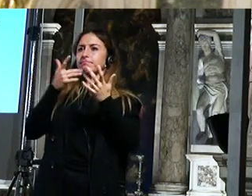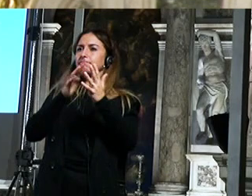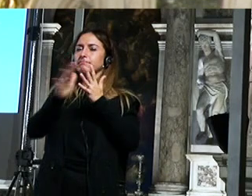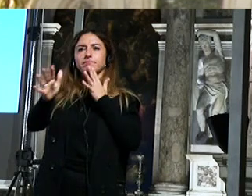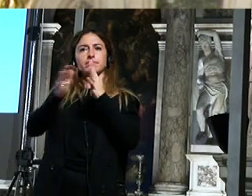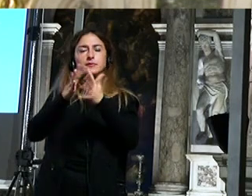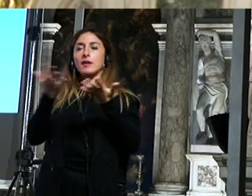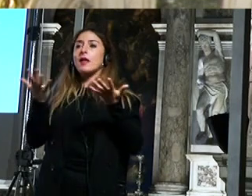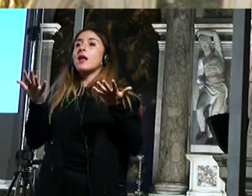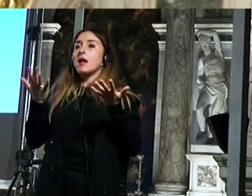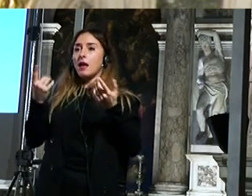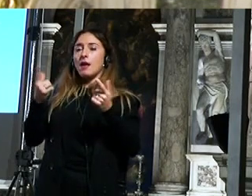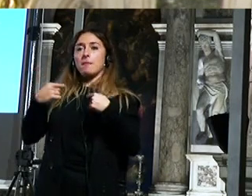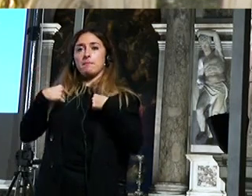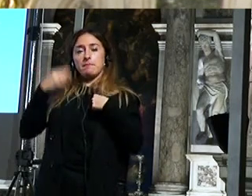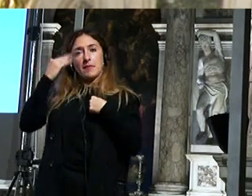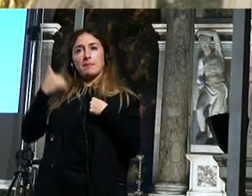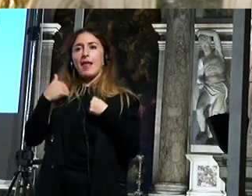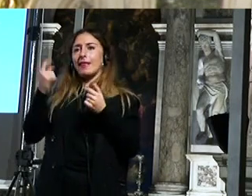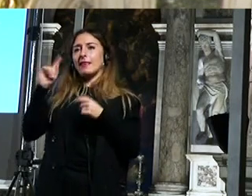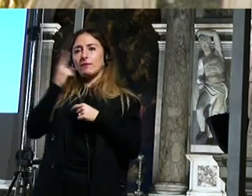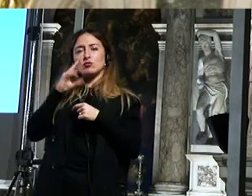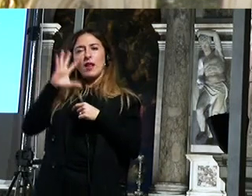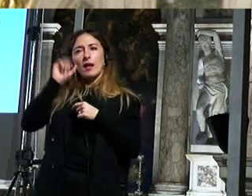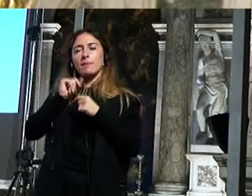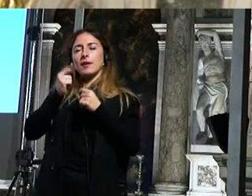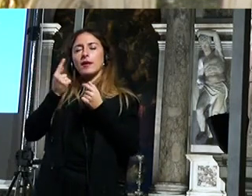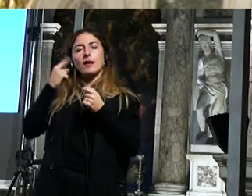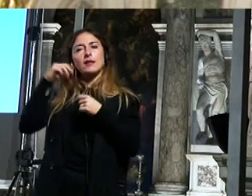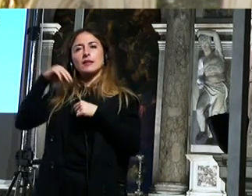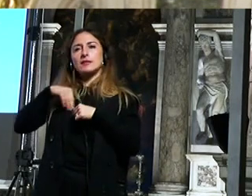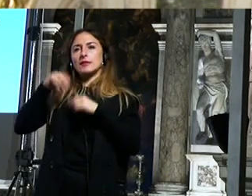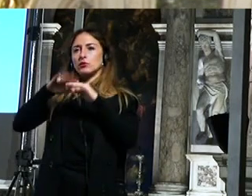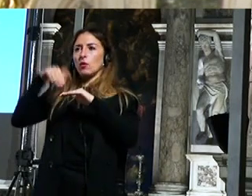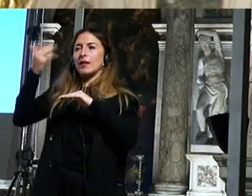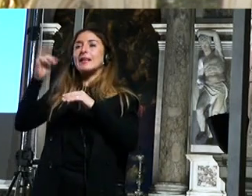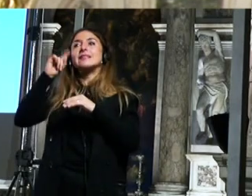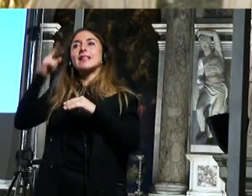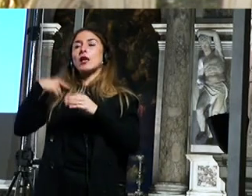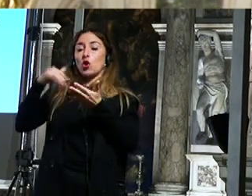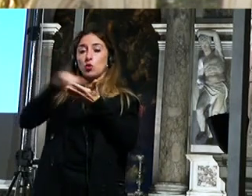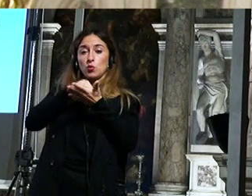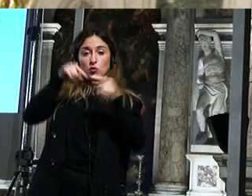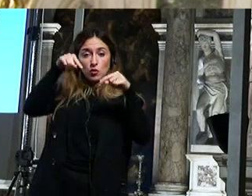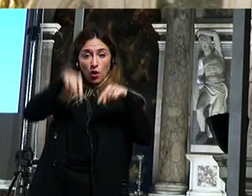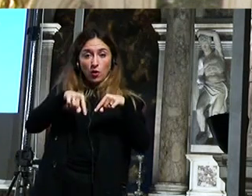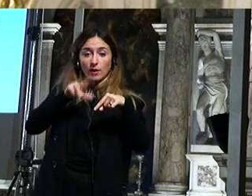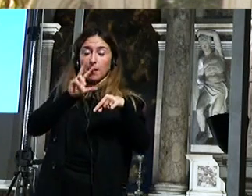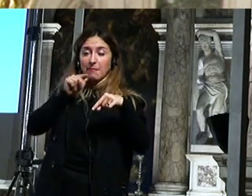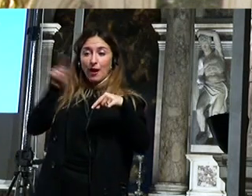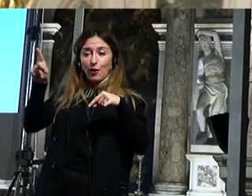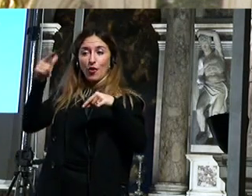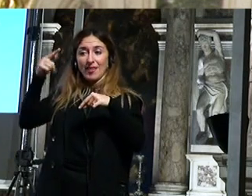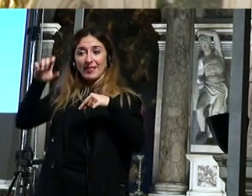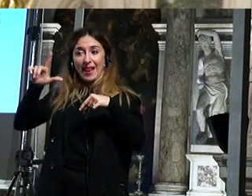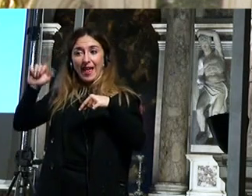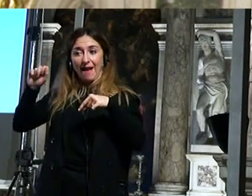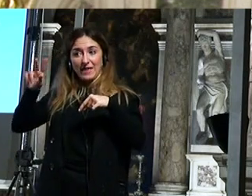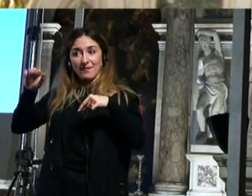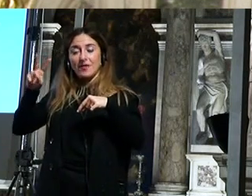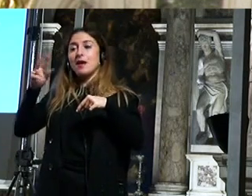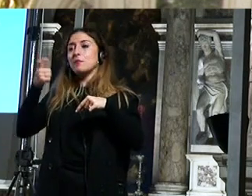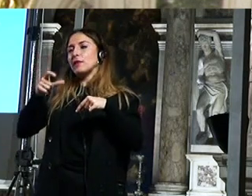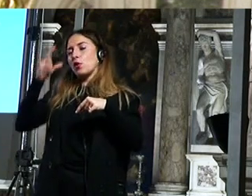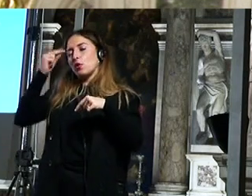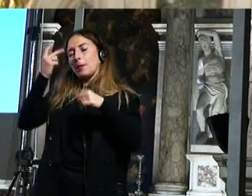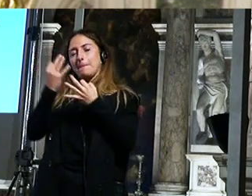I'm in New York, I can write about Tel Aviv, which I know by, like, the back of my hand. And I have advantages about writing about Tel Aviv, because in Tel